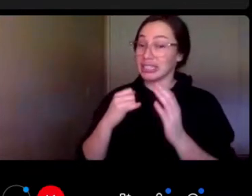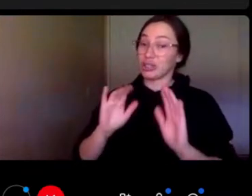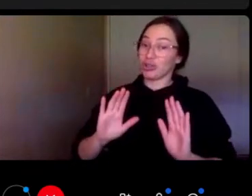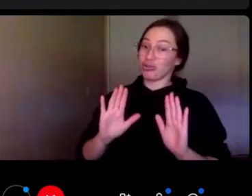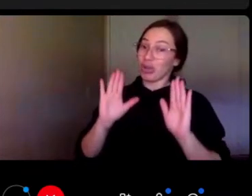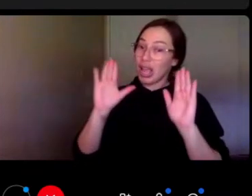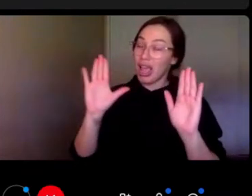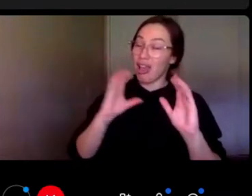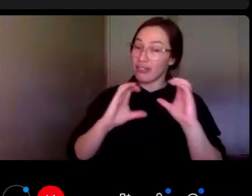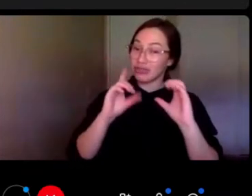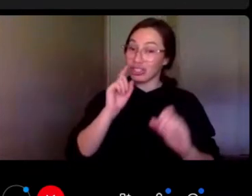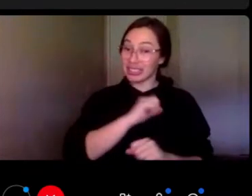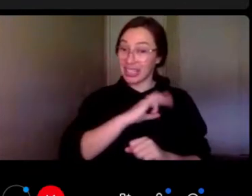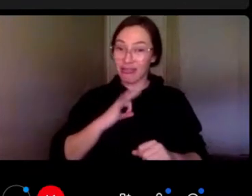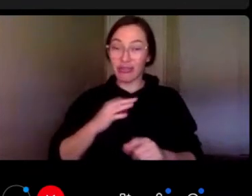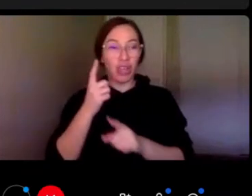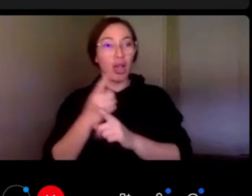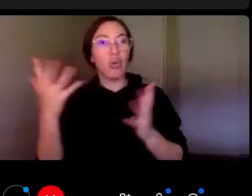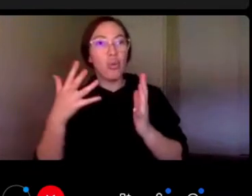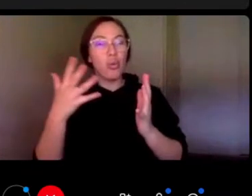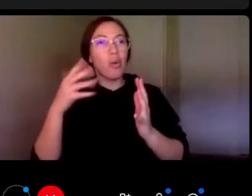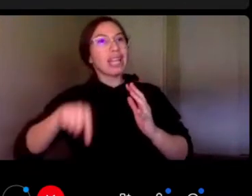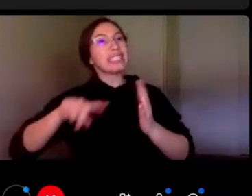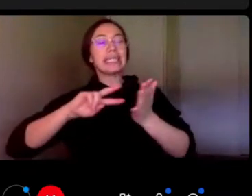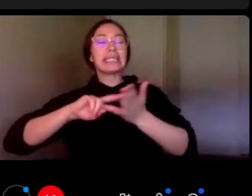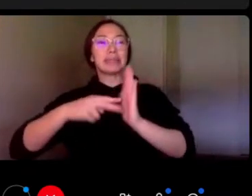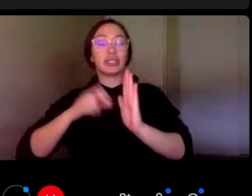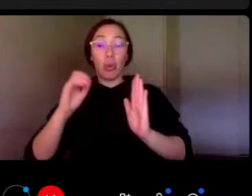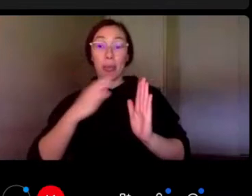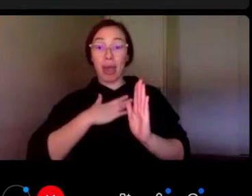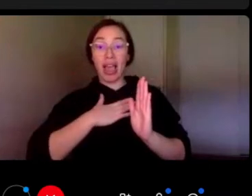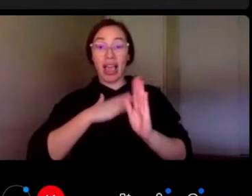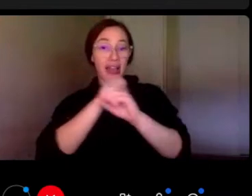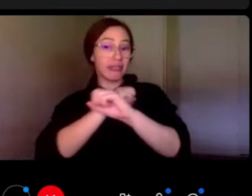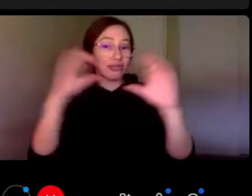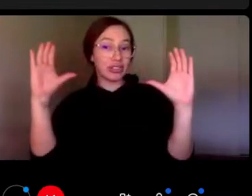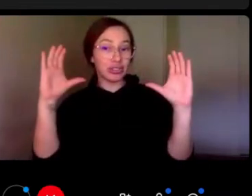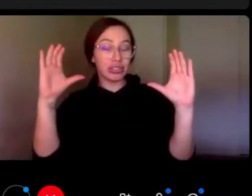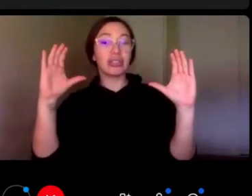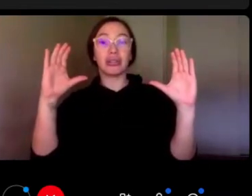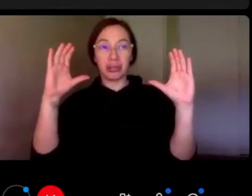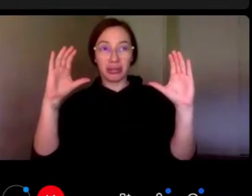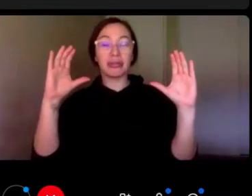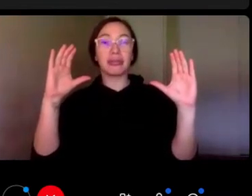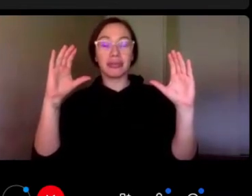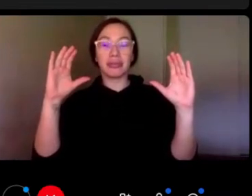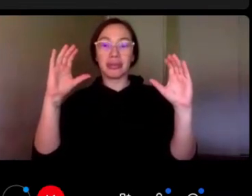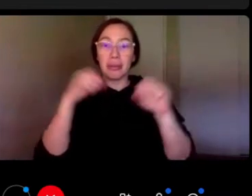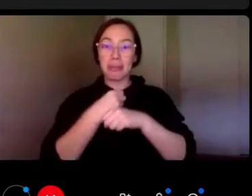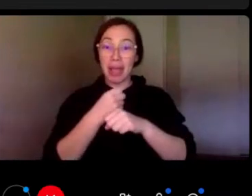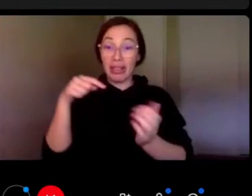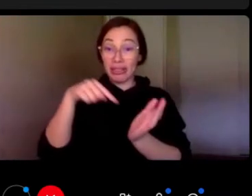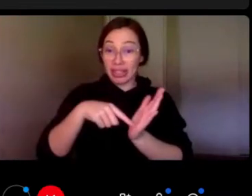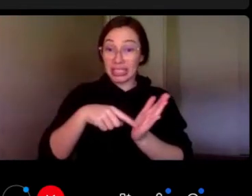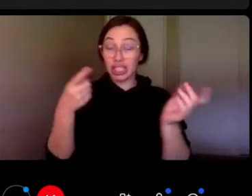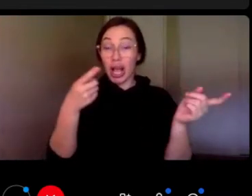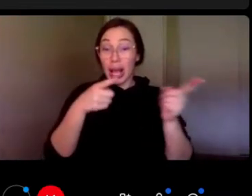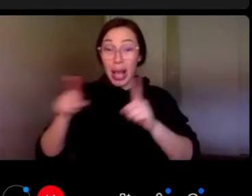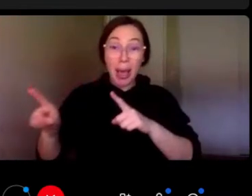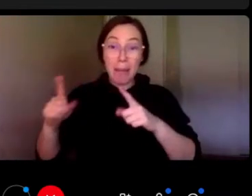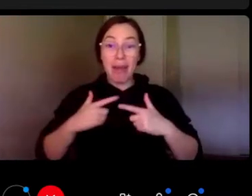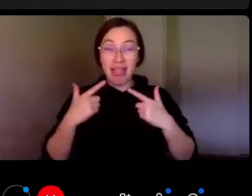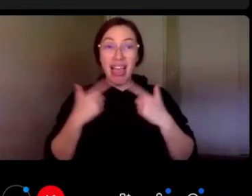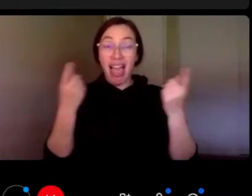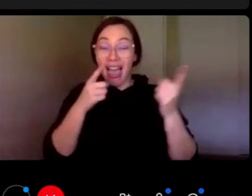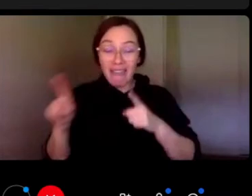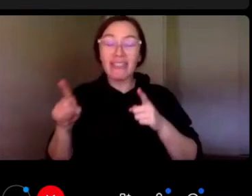conversation for staff. Part, and what does this mean? So my vision is to make this document come alive. Yeah. So that everybody